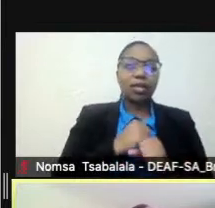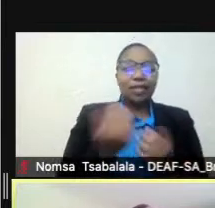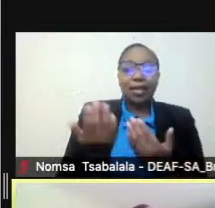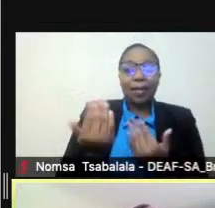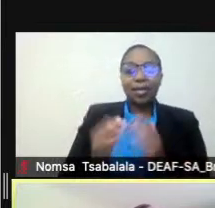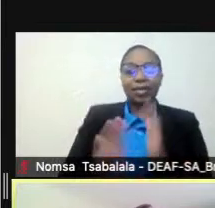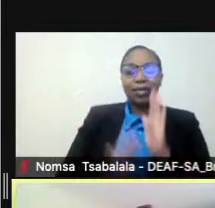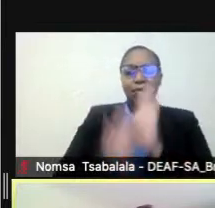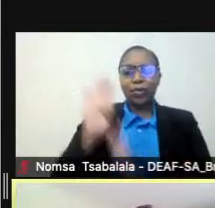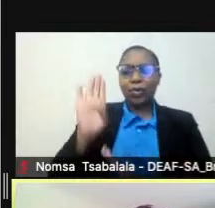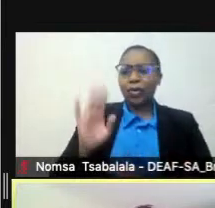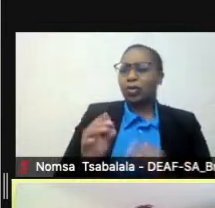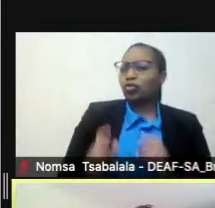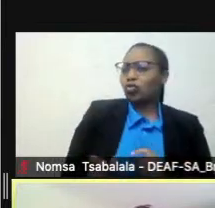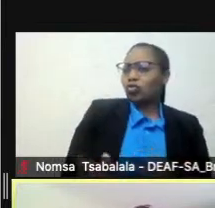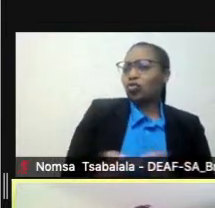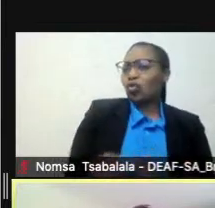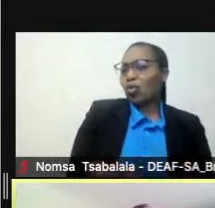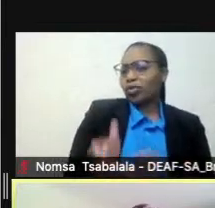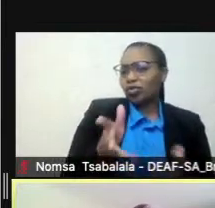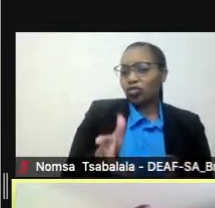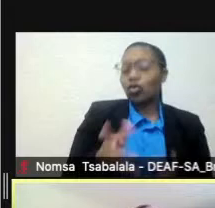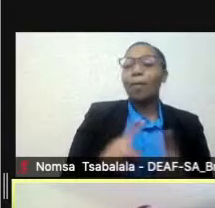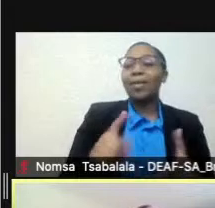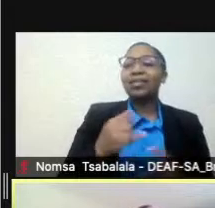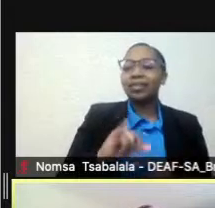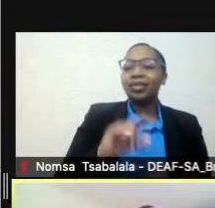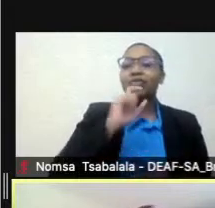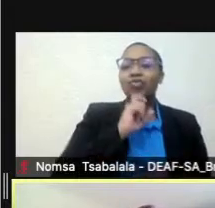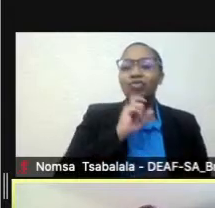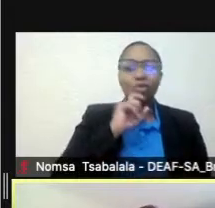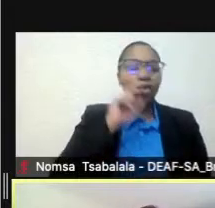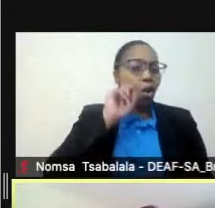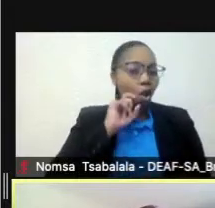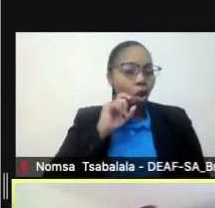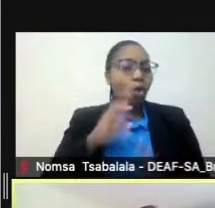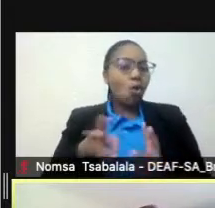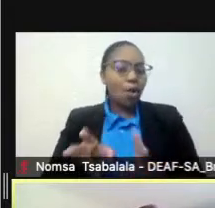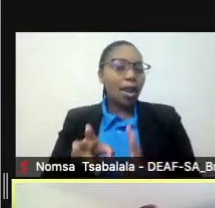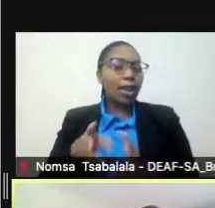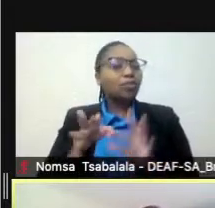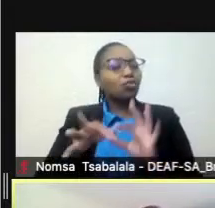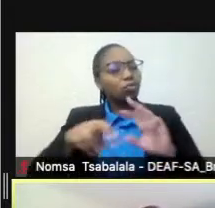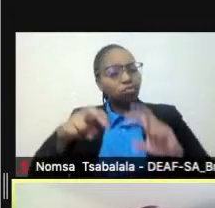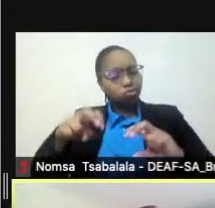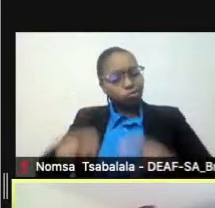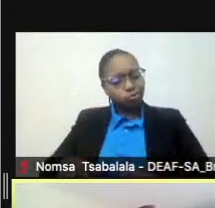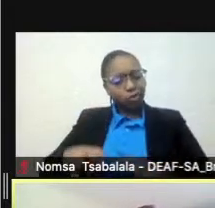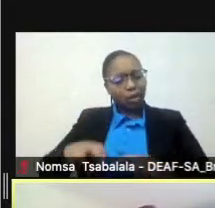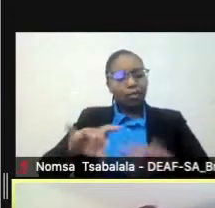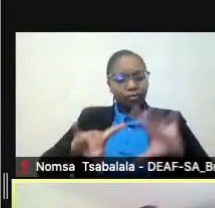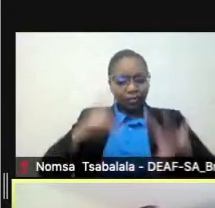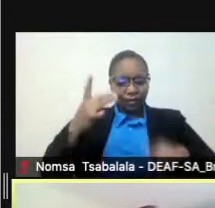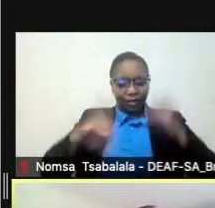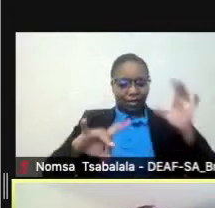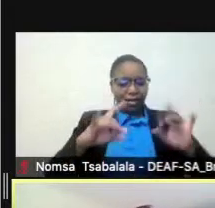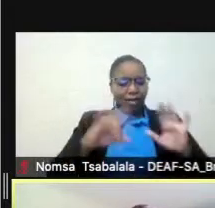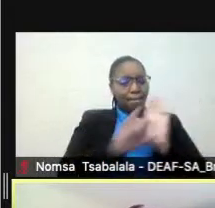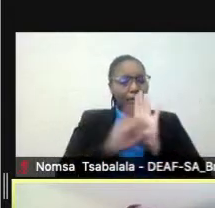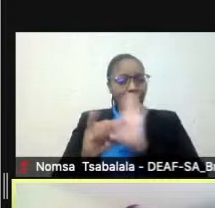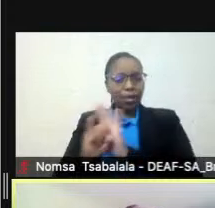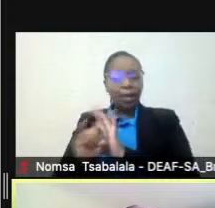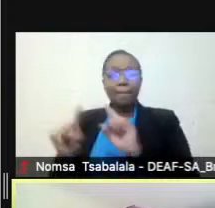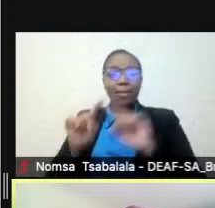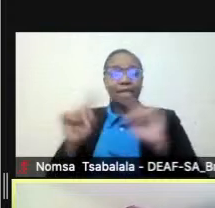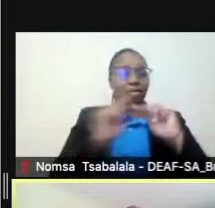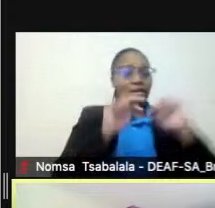so we will still be using the old wave definitions. And you can see that as nationally we are seeing a sustained increase, which is the